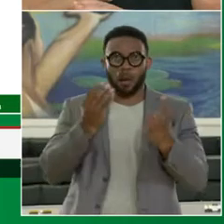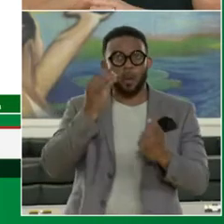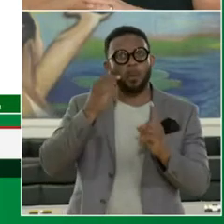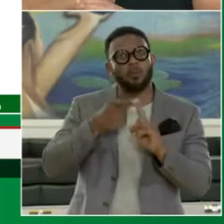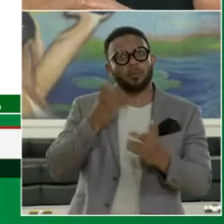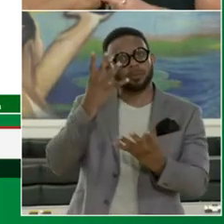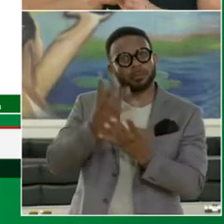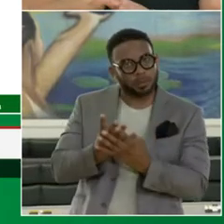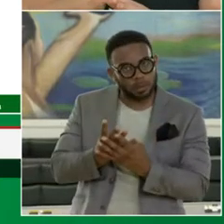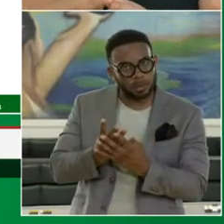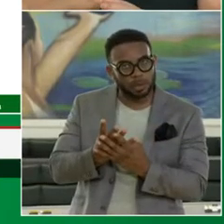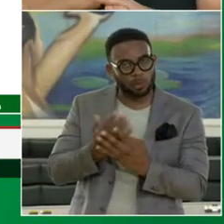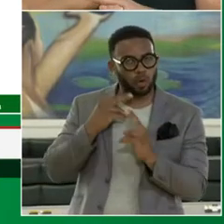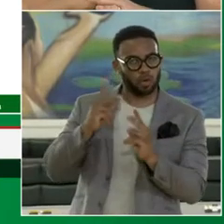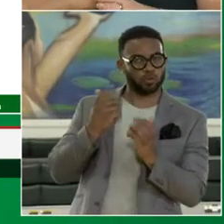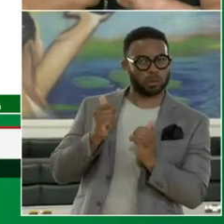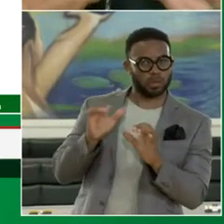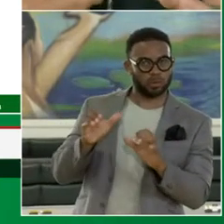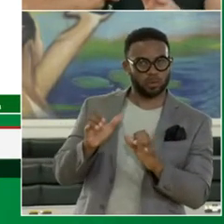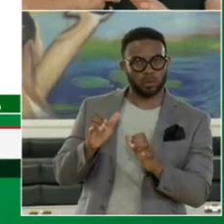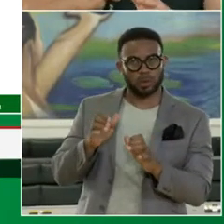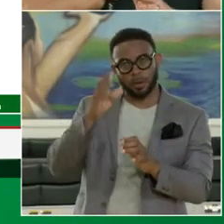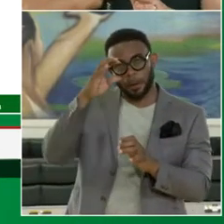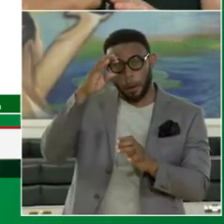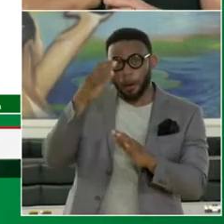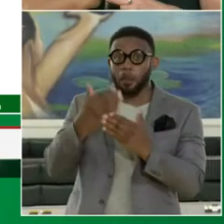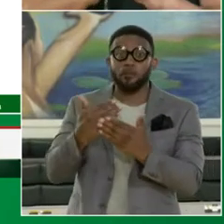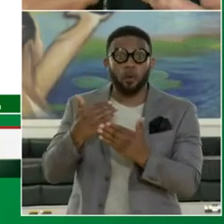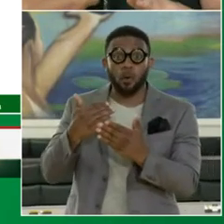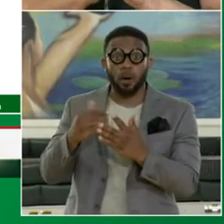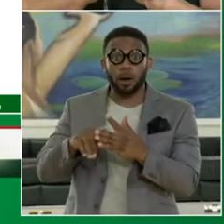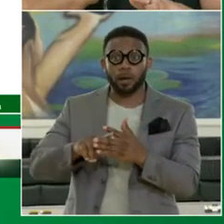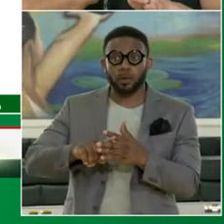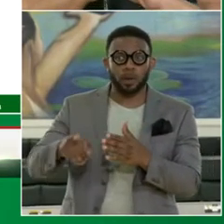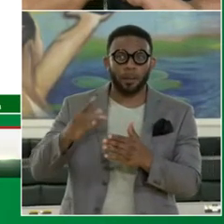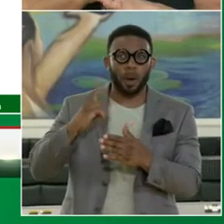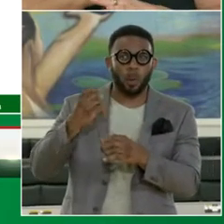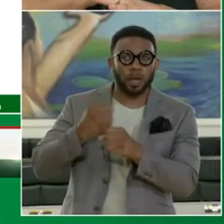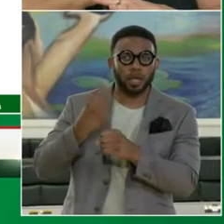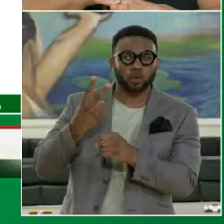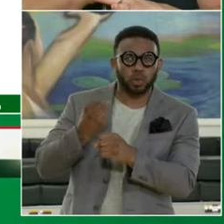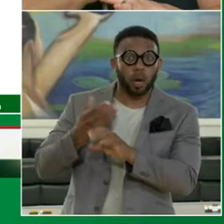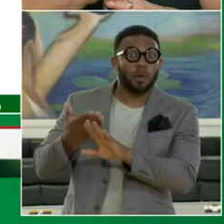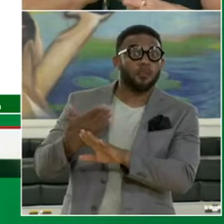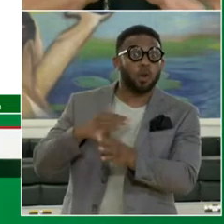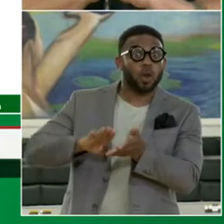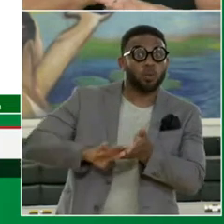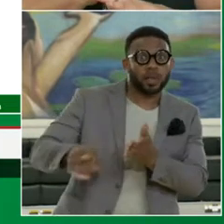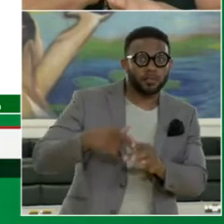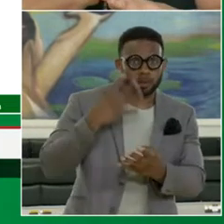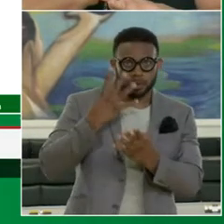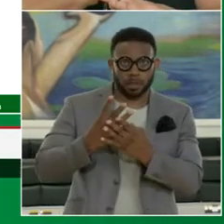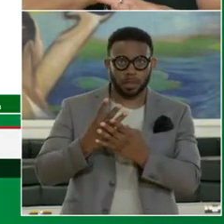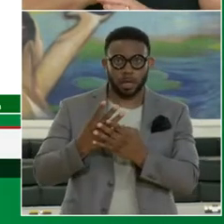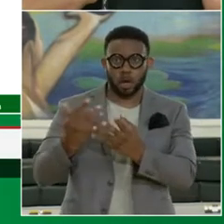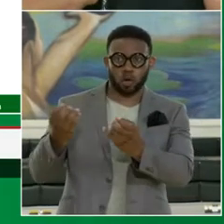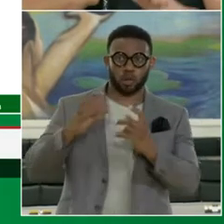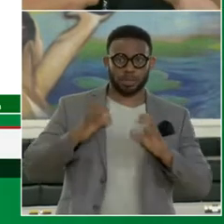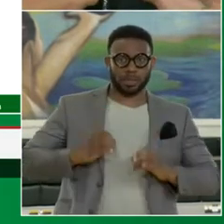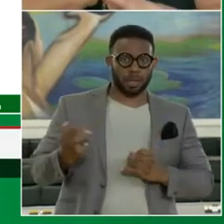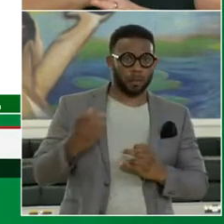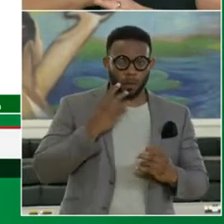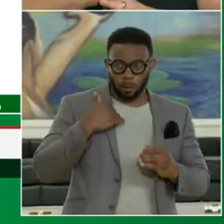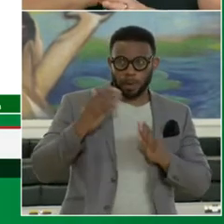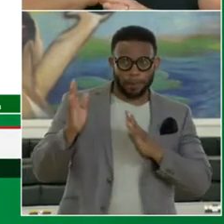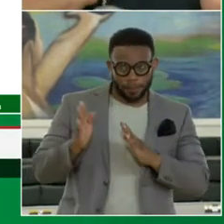And the way we're looking to try to do this is get them before they come out, about a year to 2 years before a returning citizen would come home, so